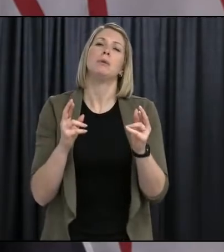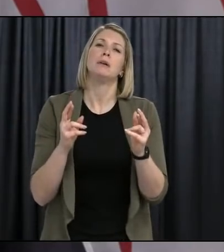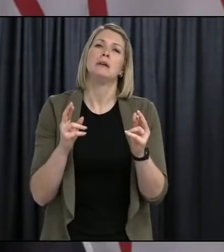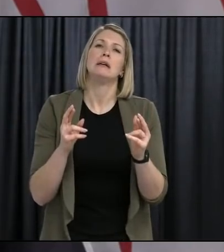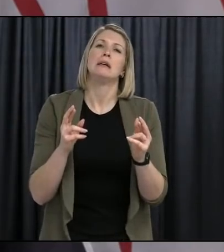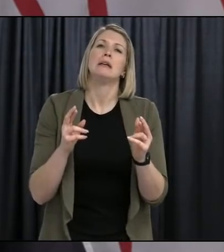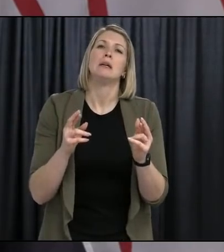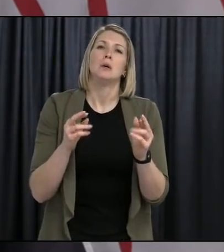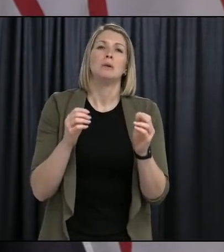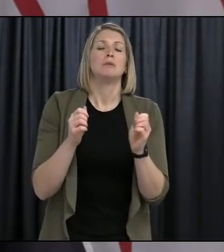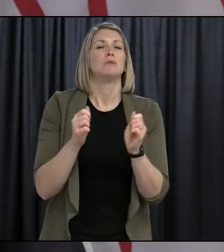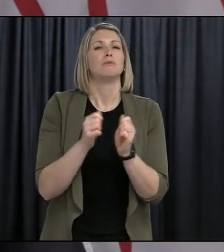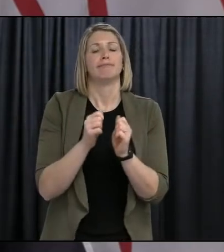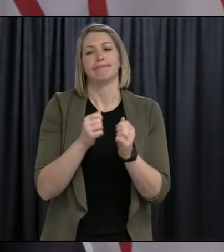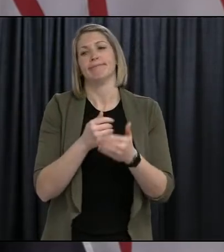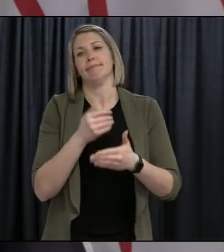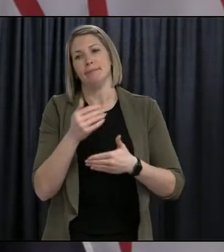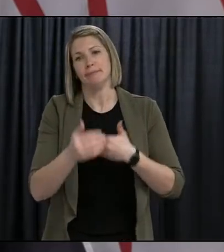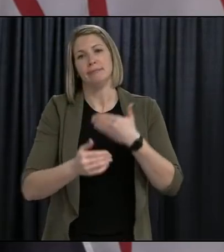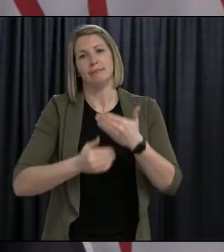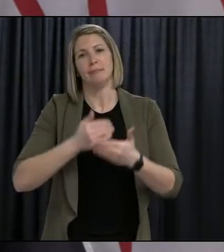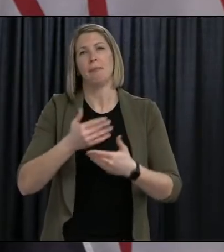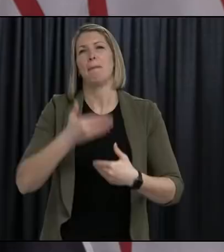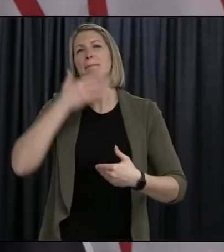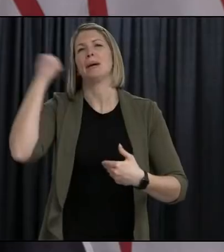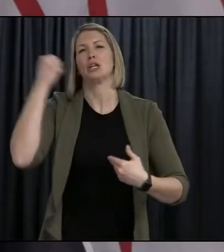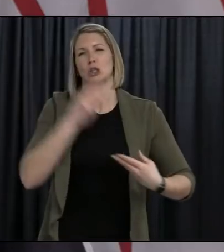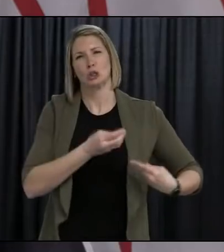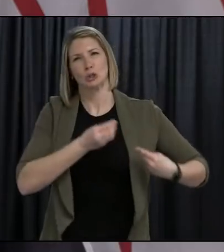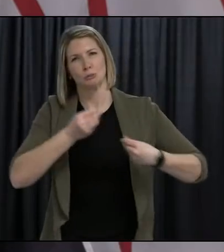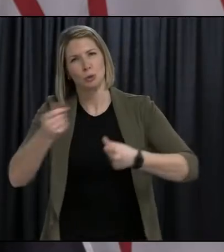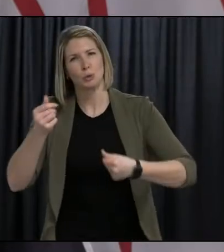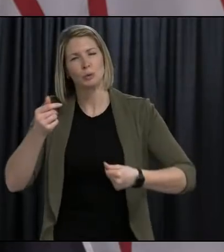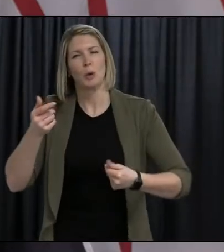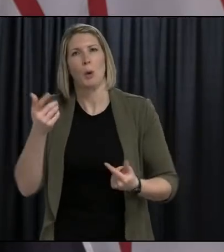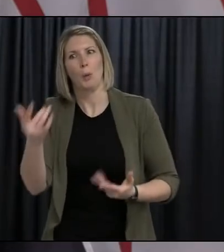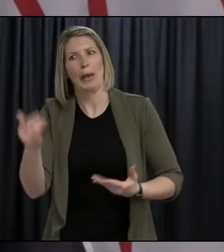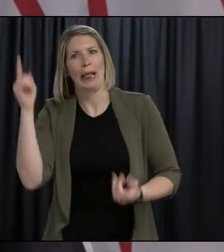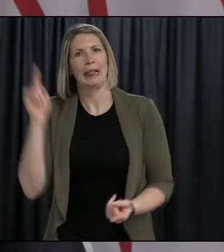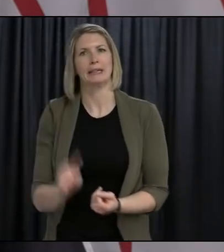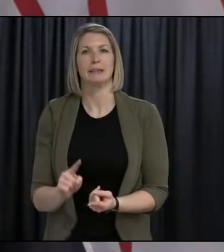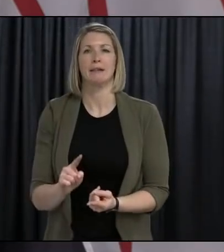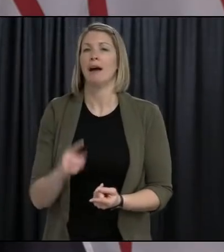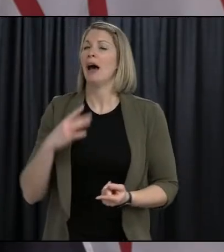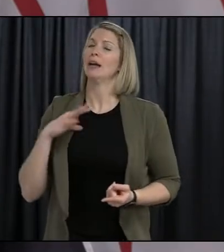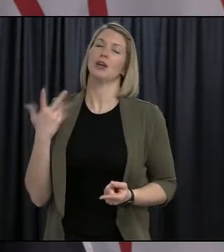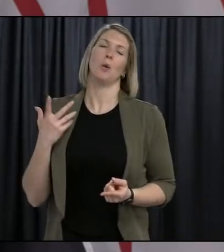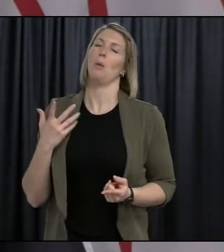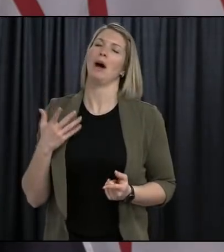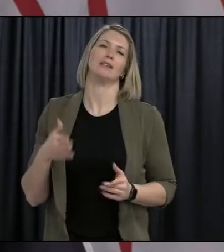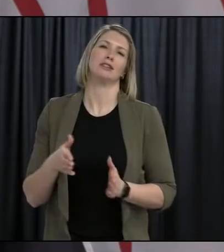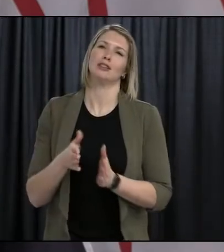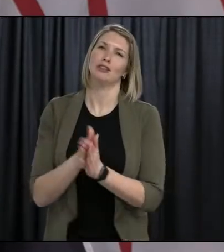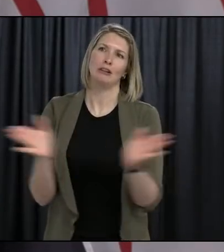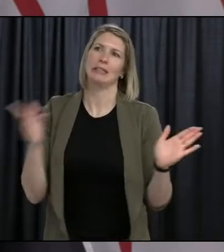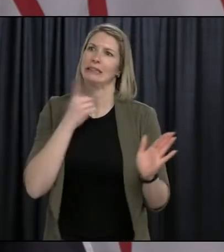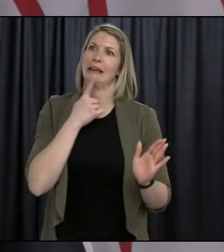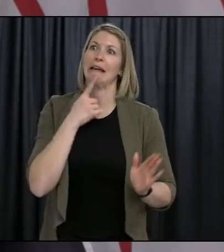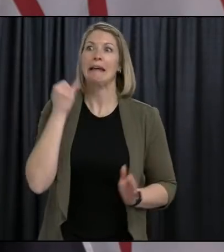I wouldn't want to sort of make that generalization for people. I'm really sorry, but I don't think it would be fair to do